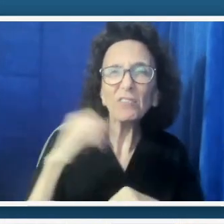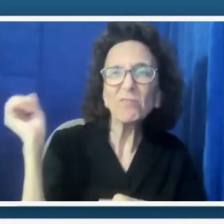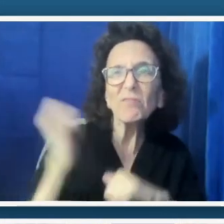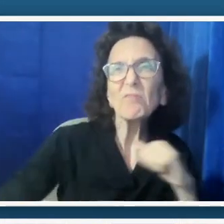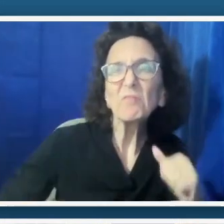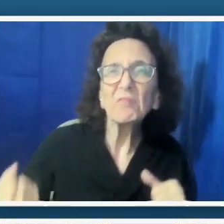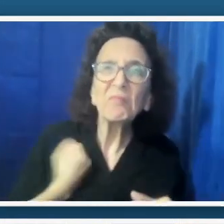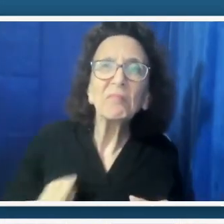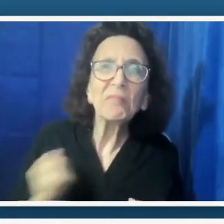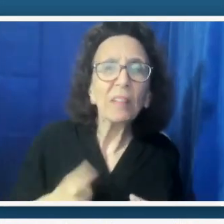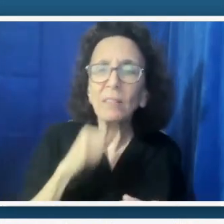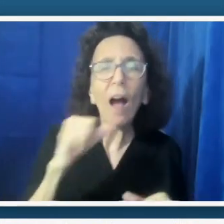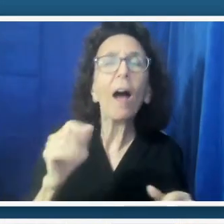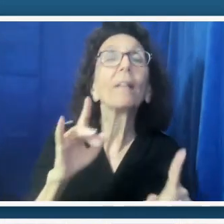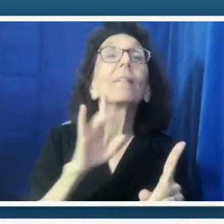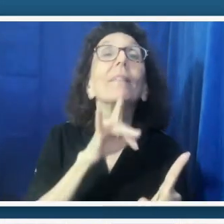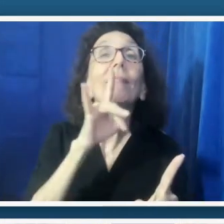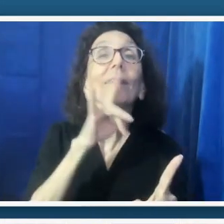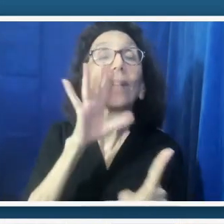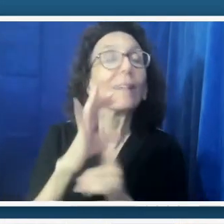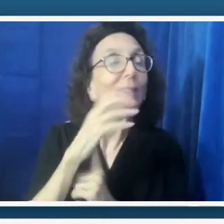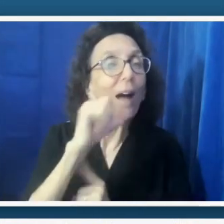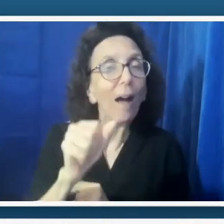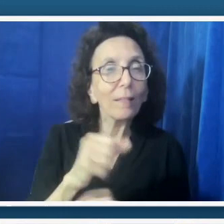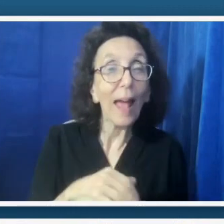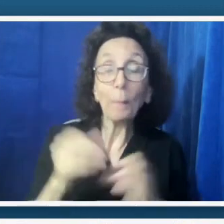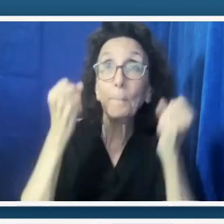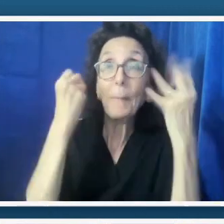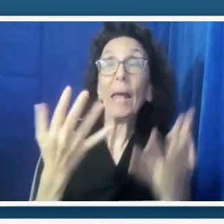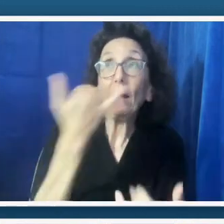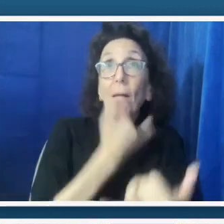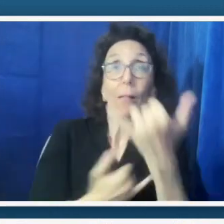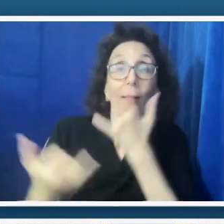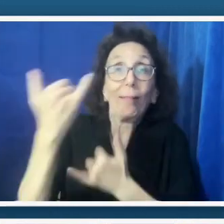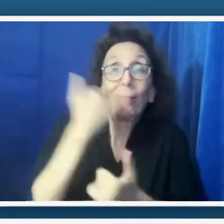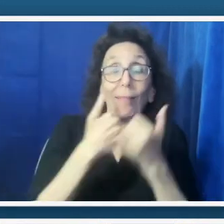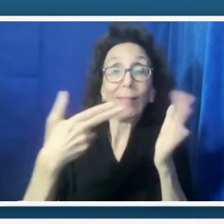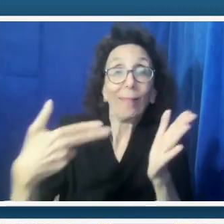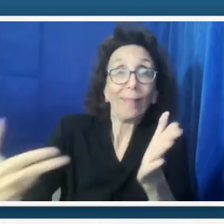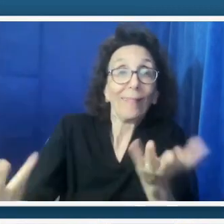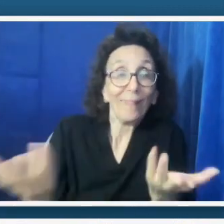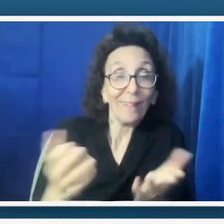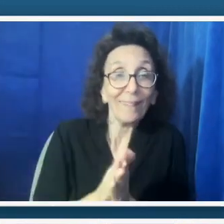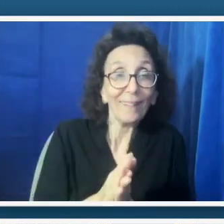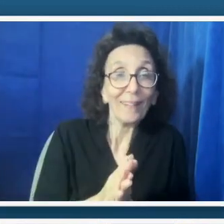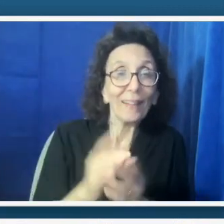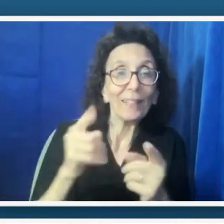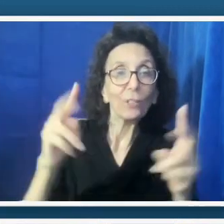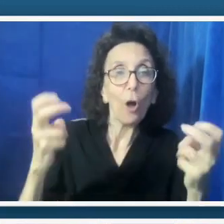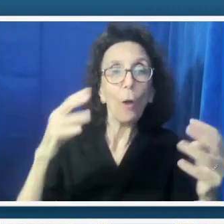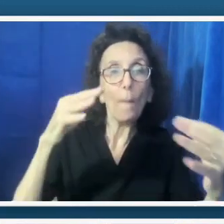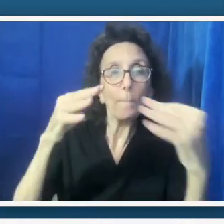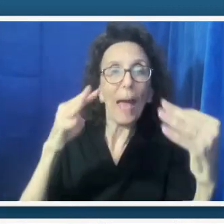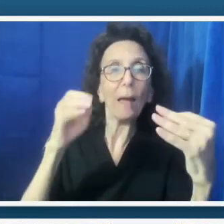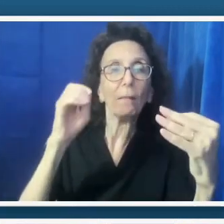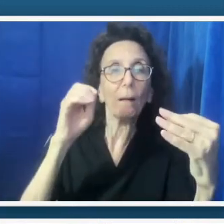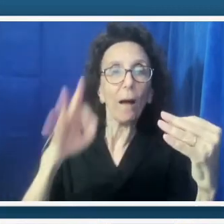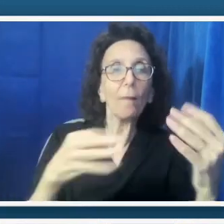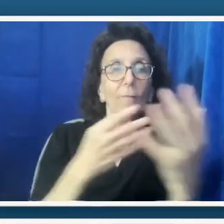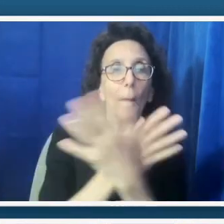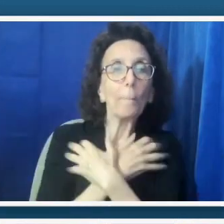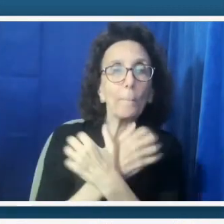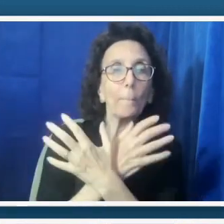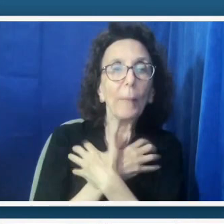And also there were many overall inaccuracies. So the mural you see here, called the Battle of Bear River, that's in Preston,